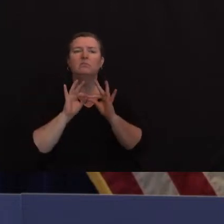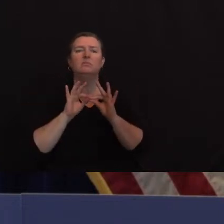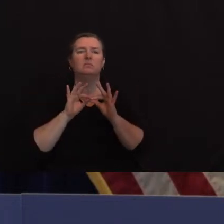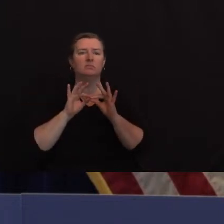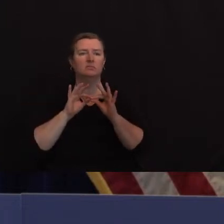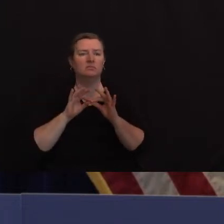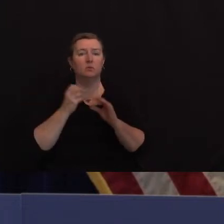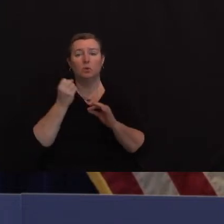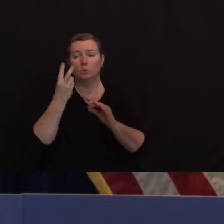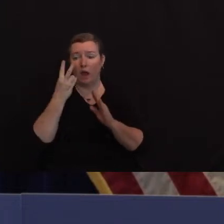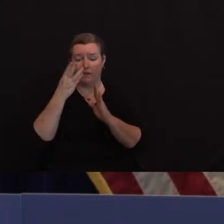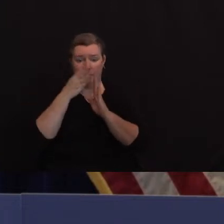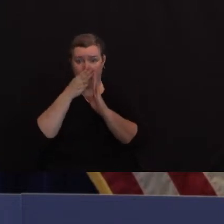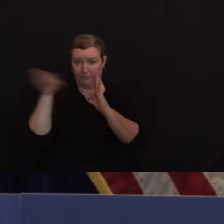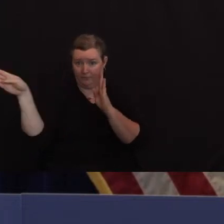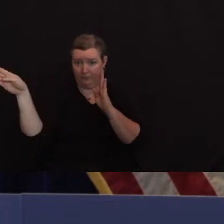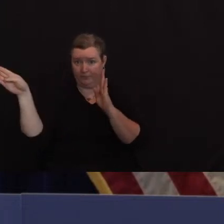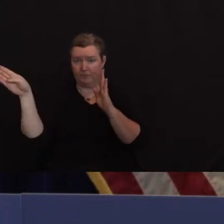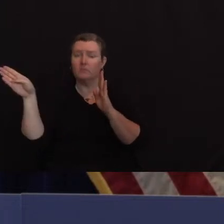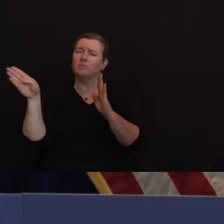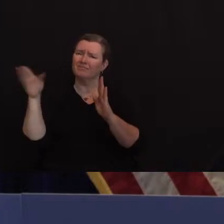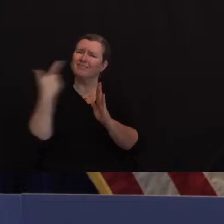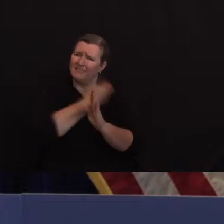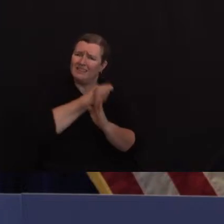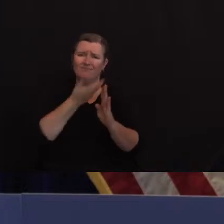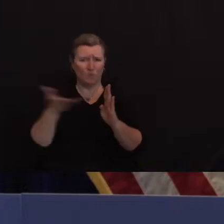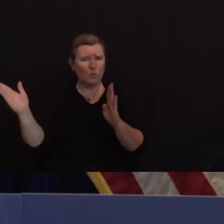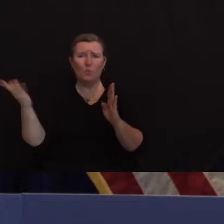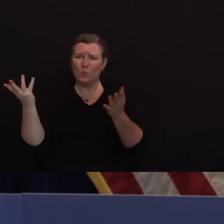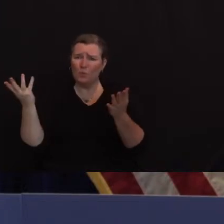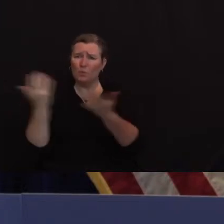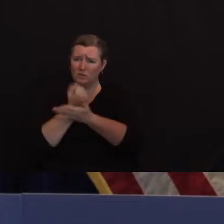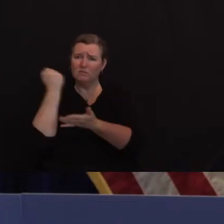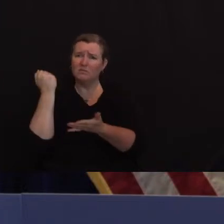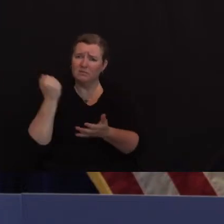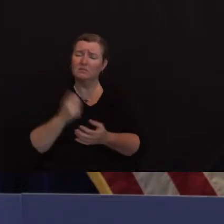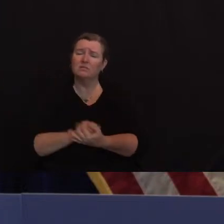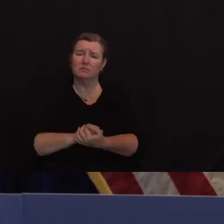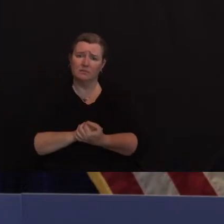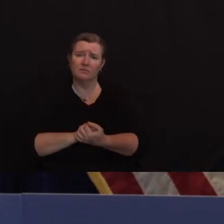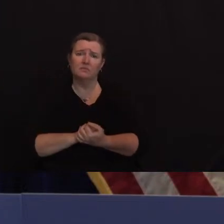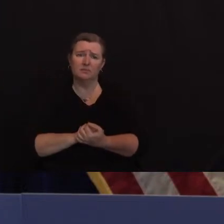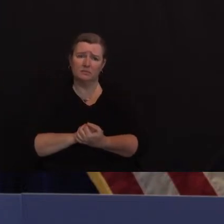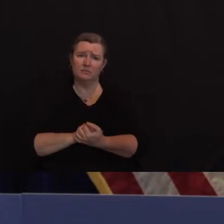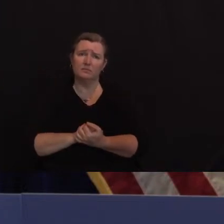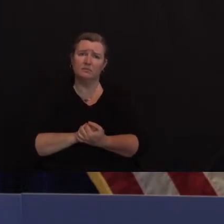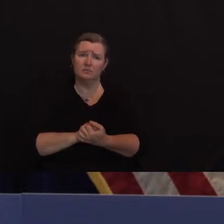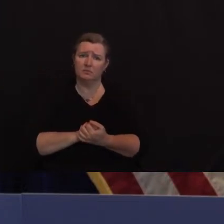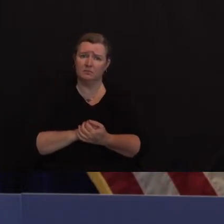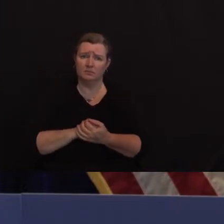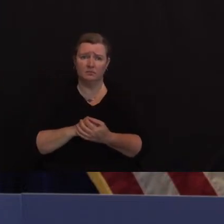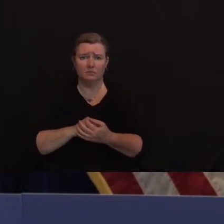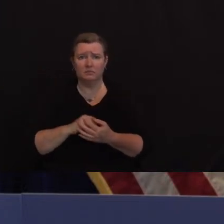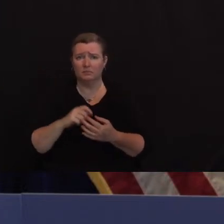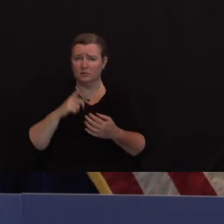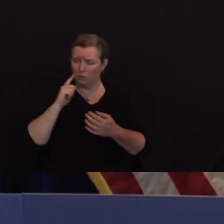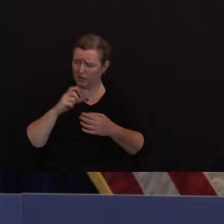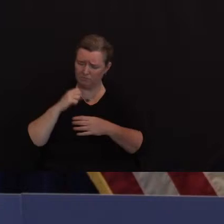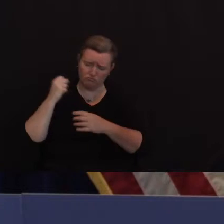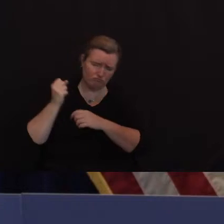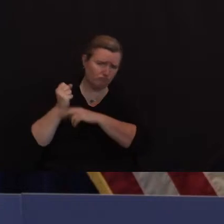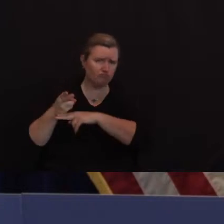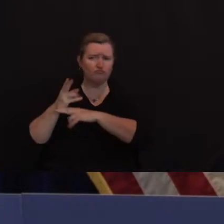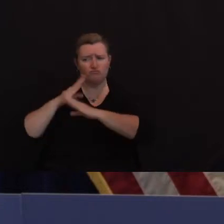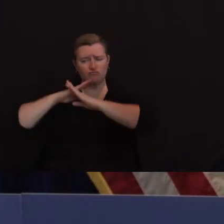the 12 to 17-year-olds, to please help us fight back against this unrelenting virus by getting